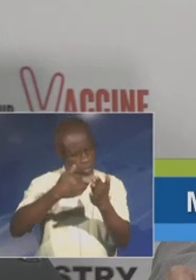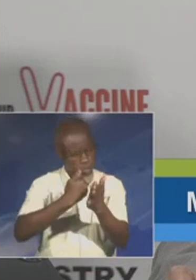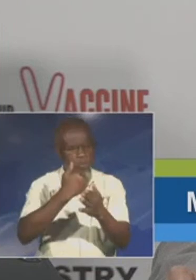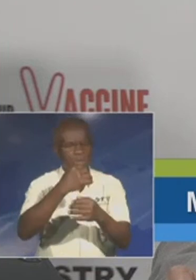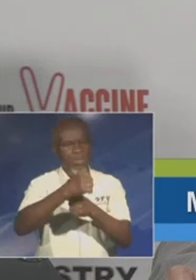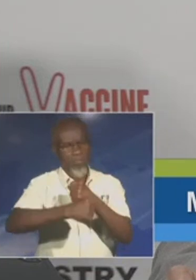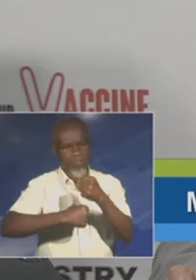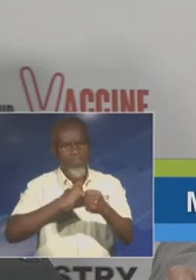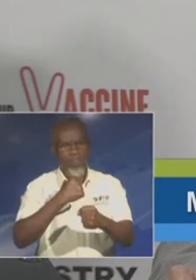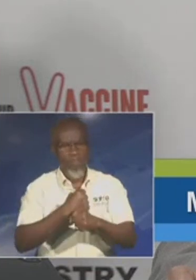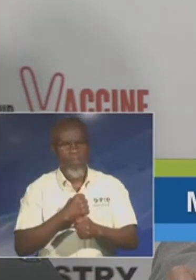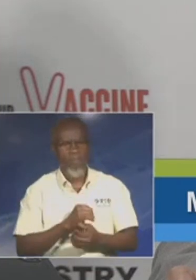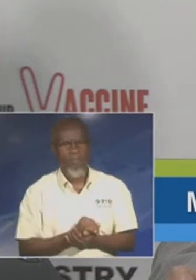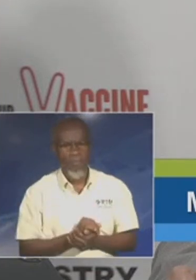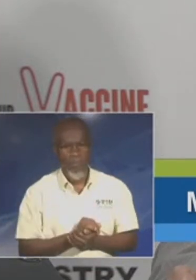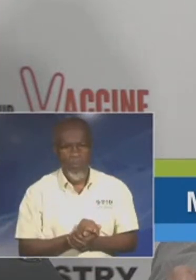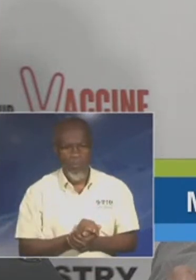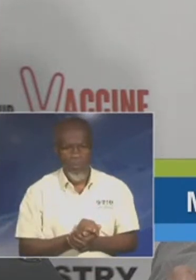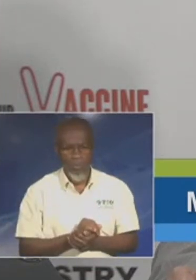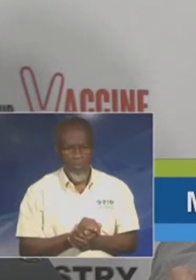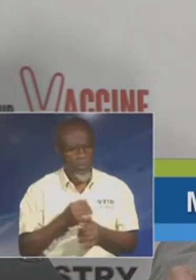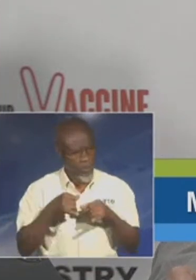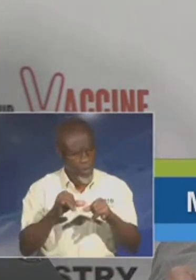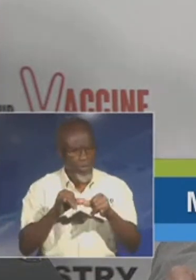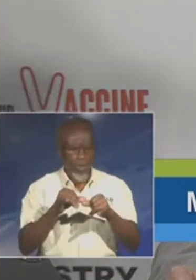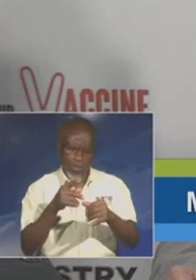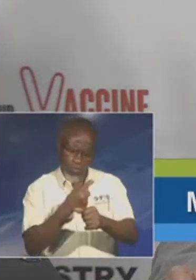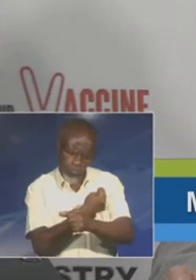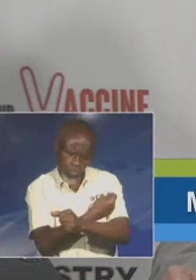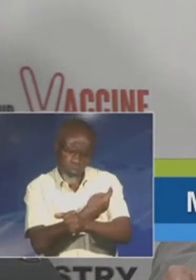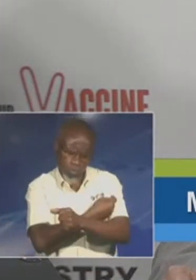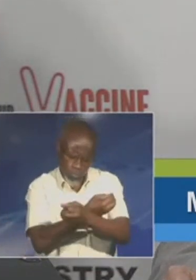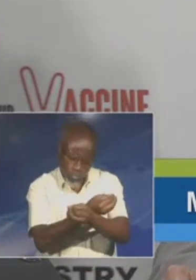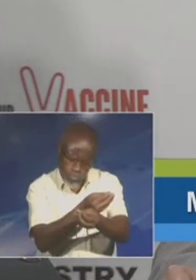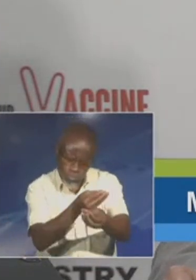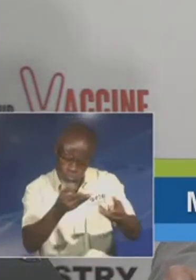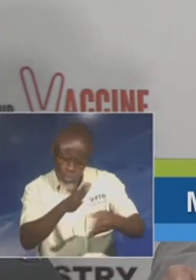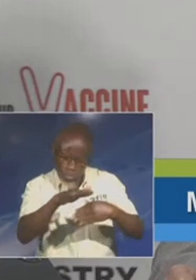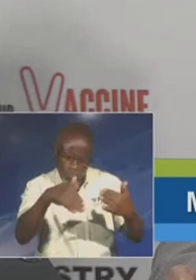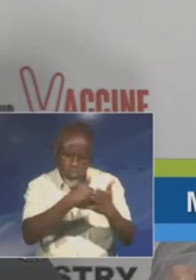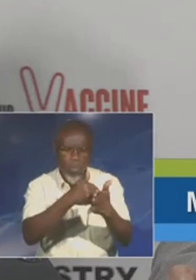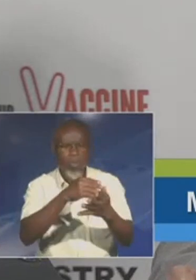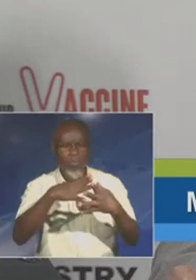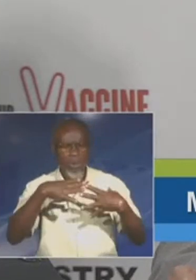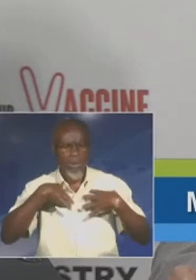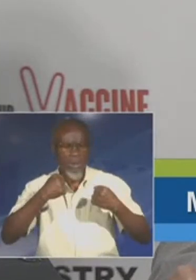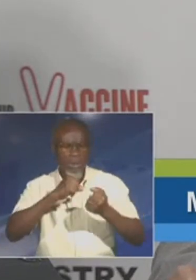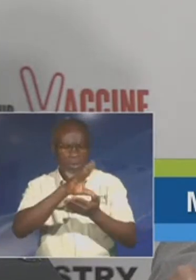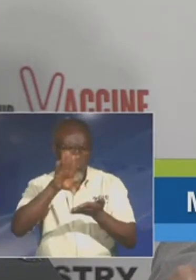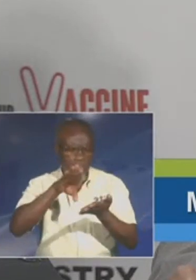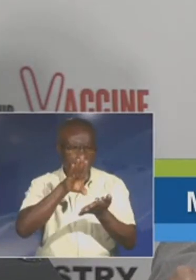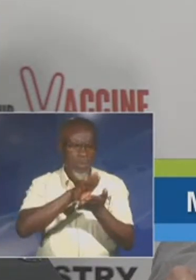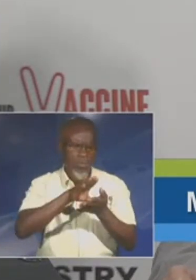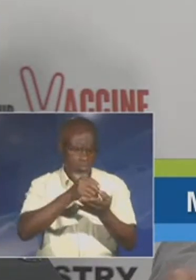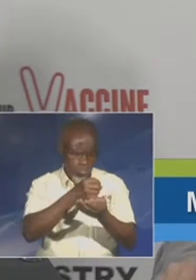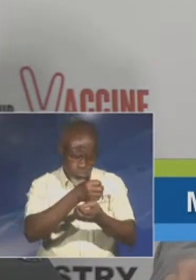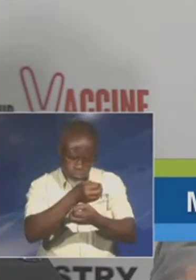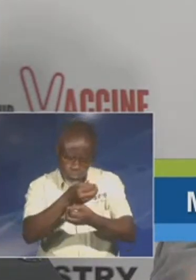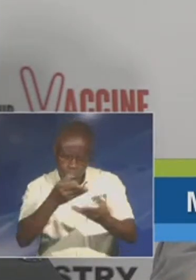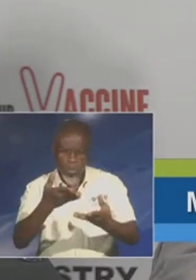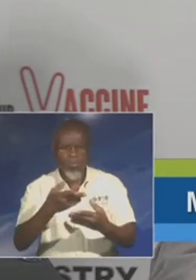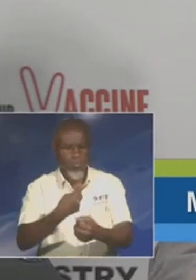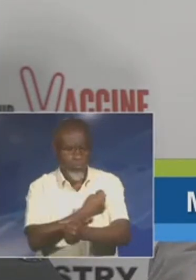single vaccination known to man. And that goes on across the board at all health centers. So thank you very much, Kim, for your